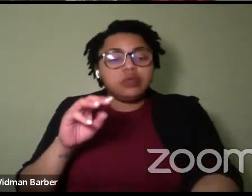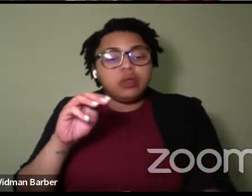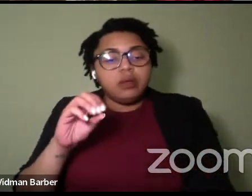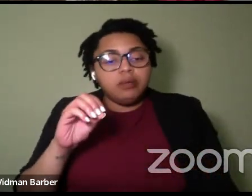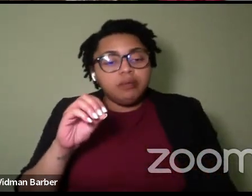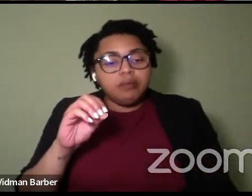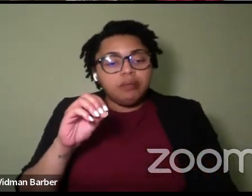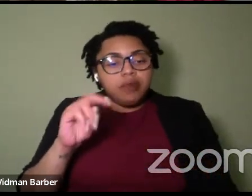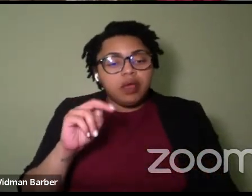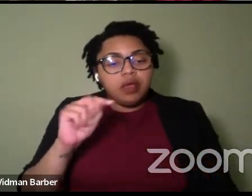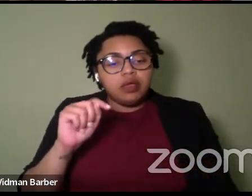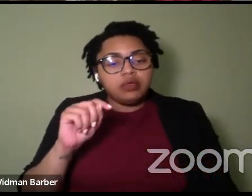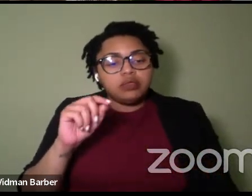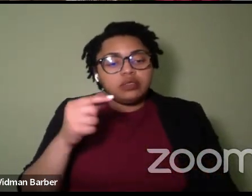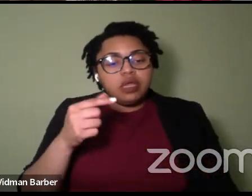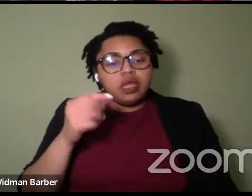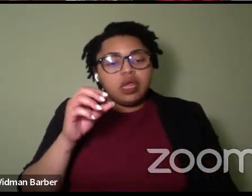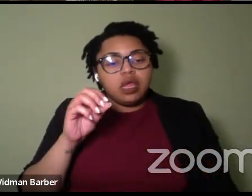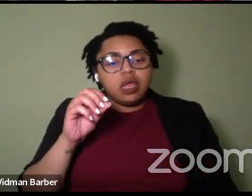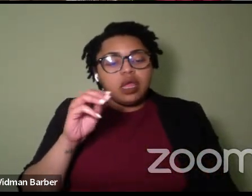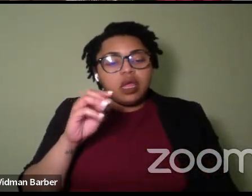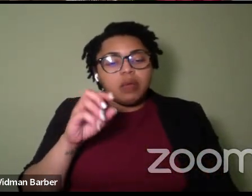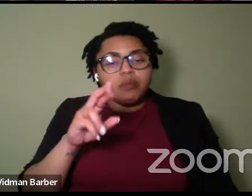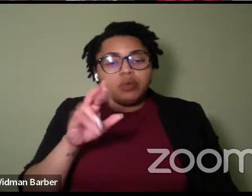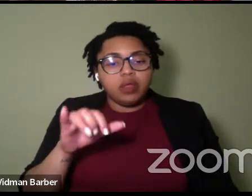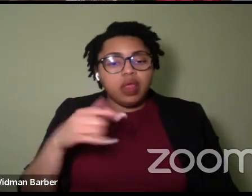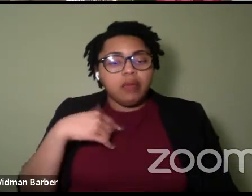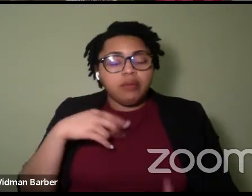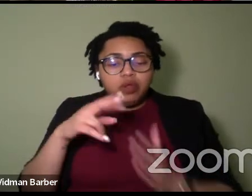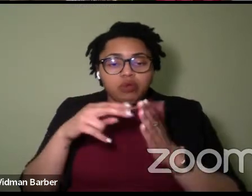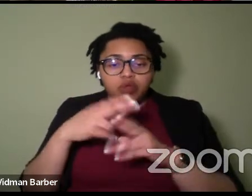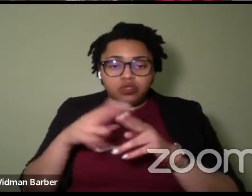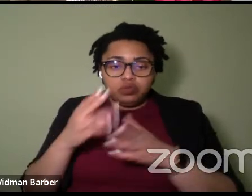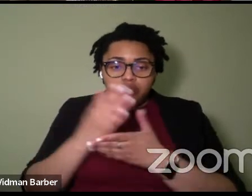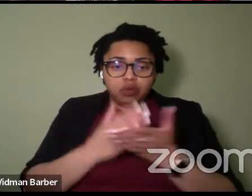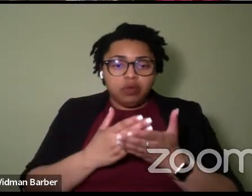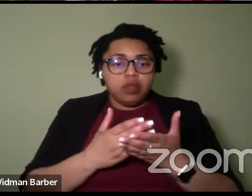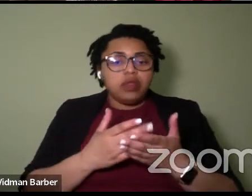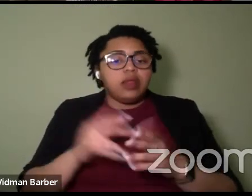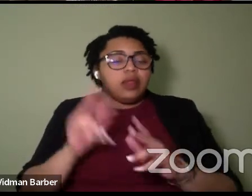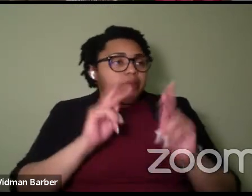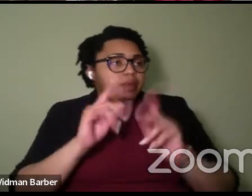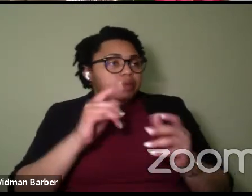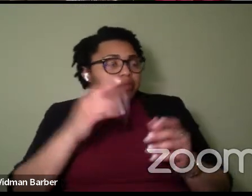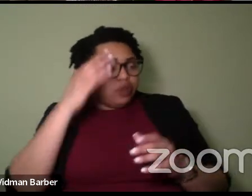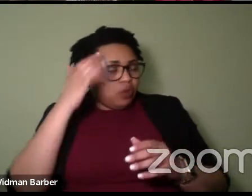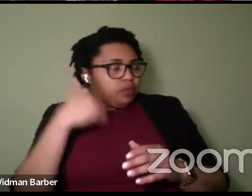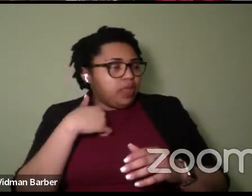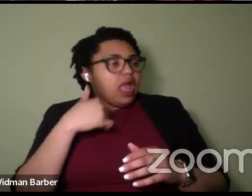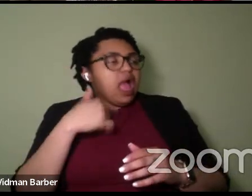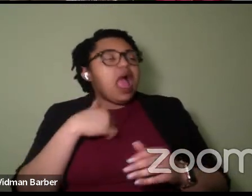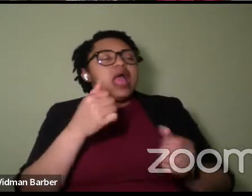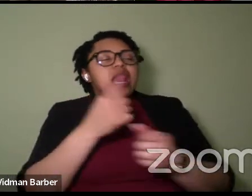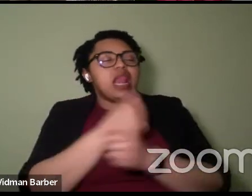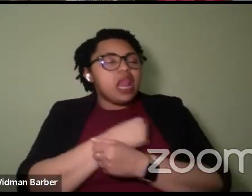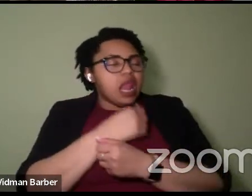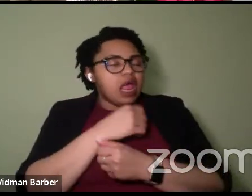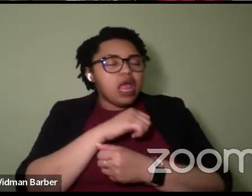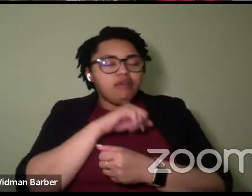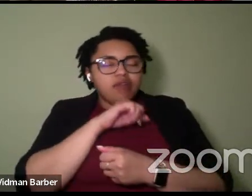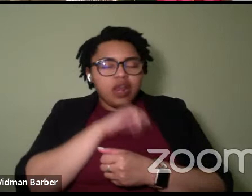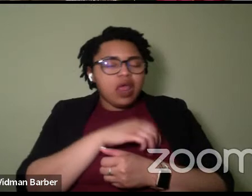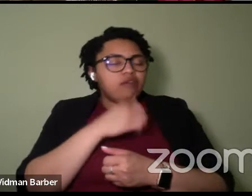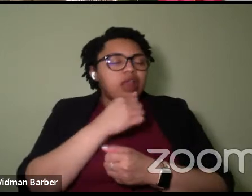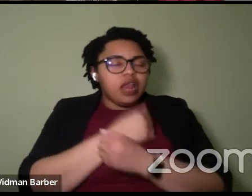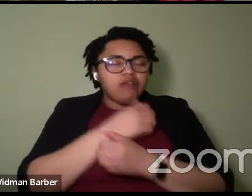to read a very short piece, and people who know me know I love my son more than anything on the whole entire planet. So I'm going to read the little